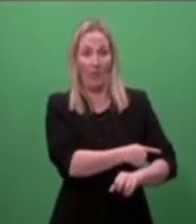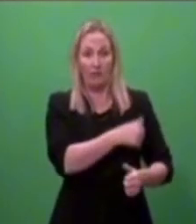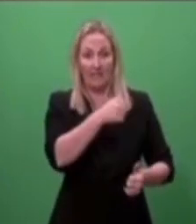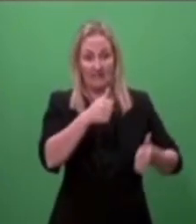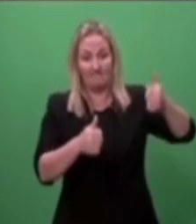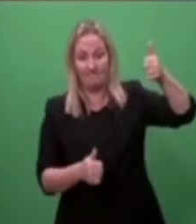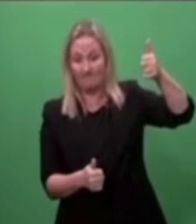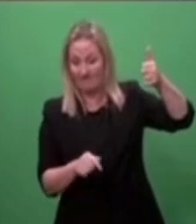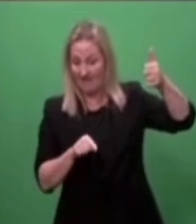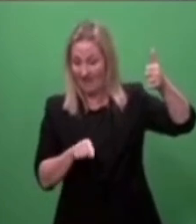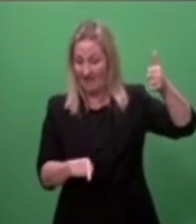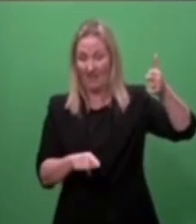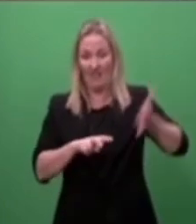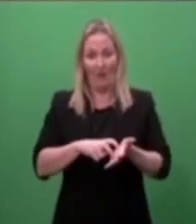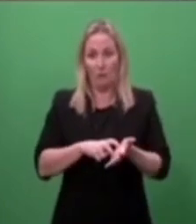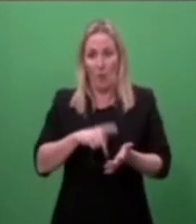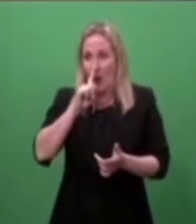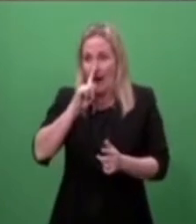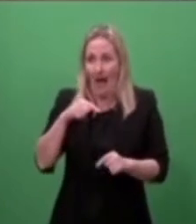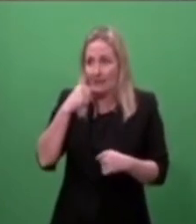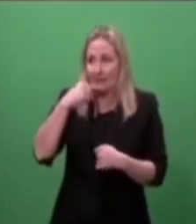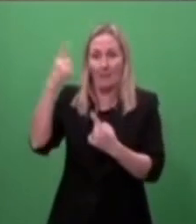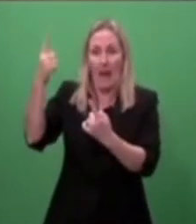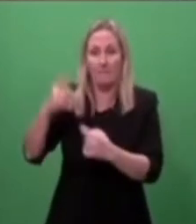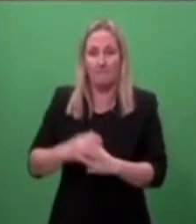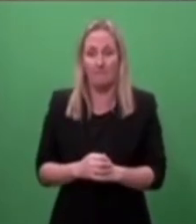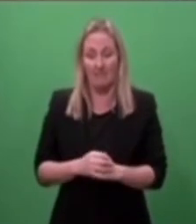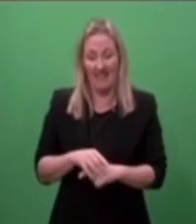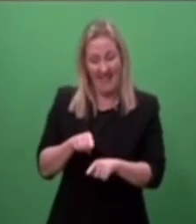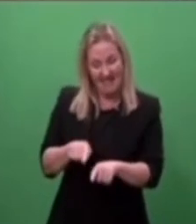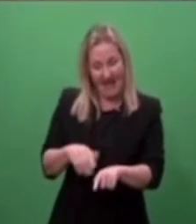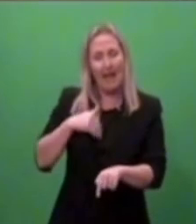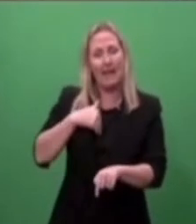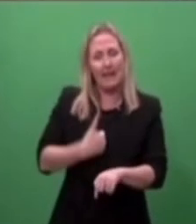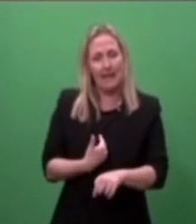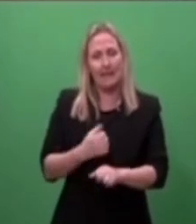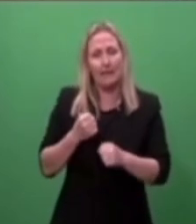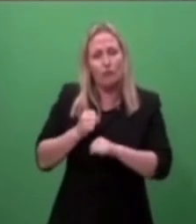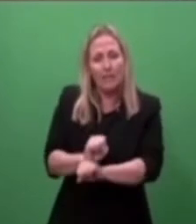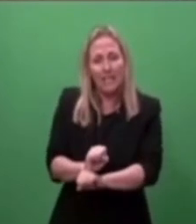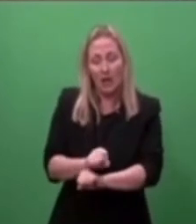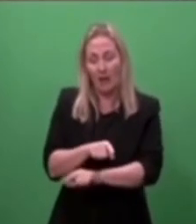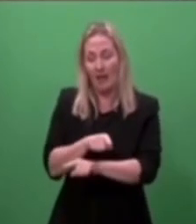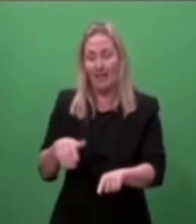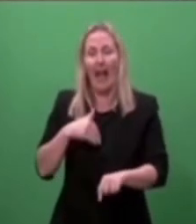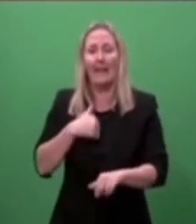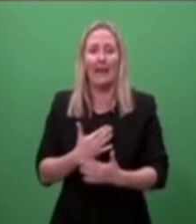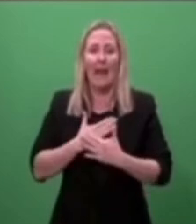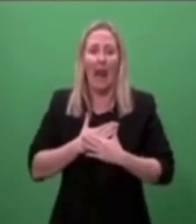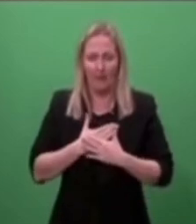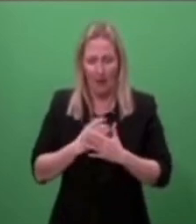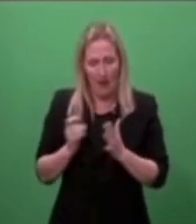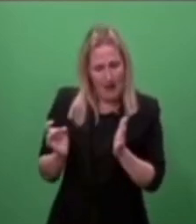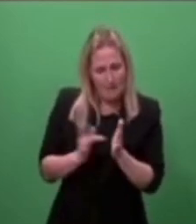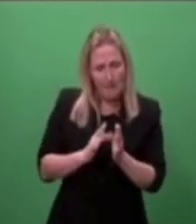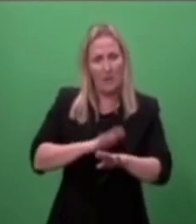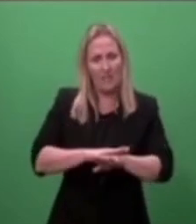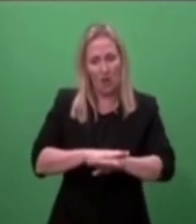for themselves and who needed protection and love at such a critical time in their development